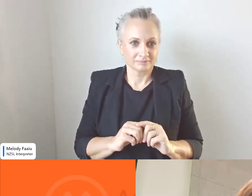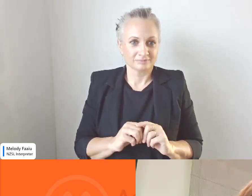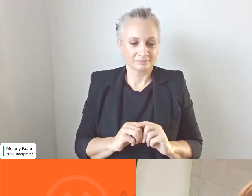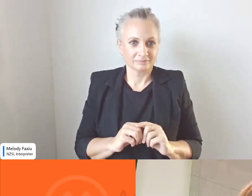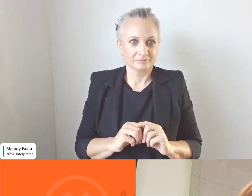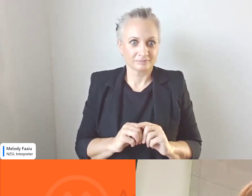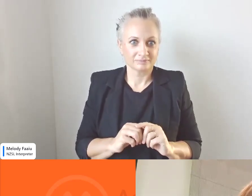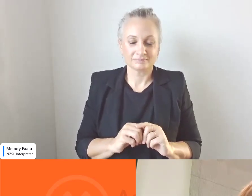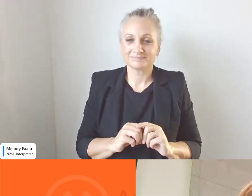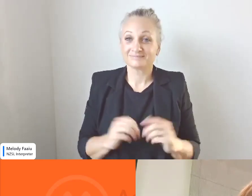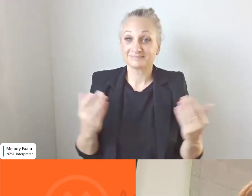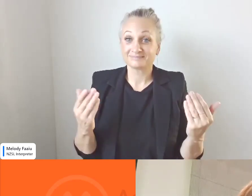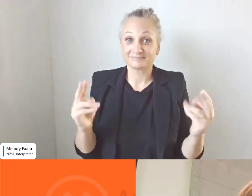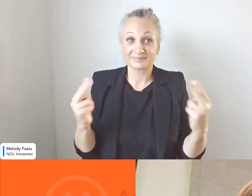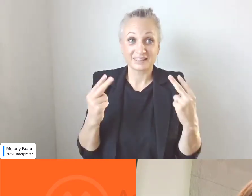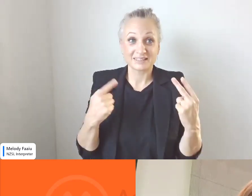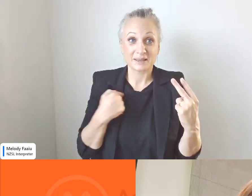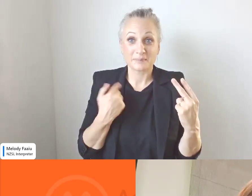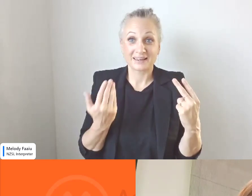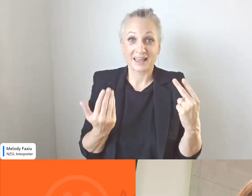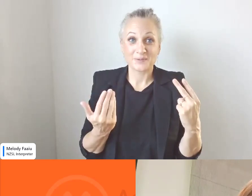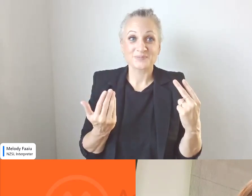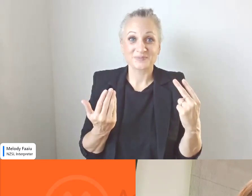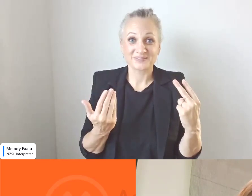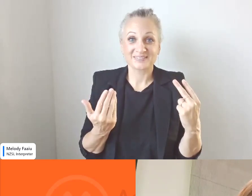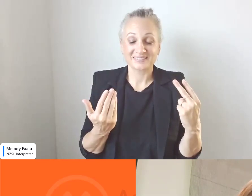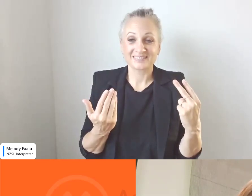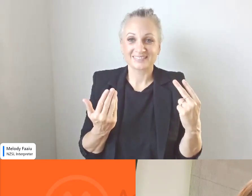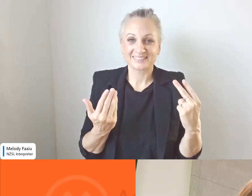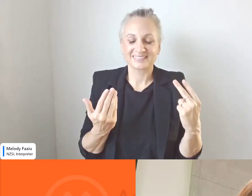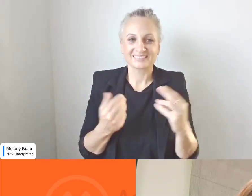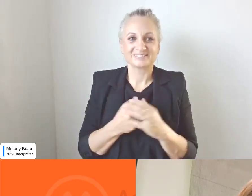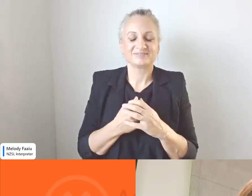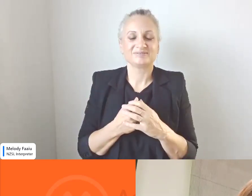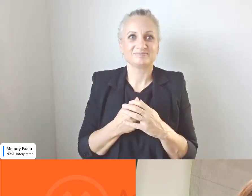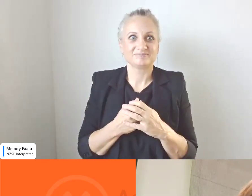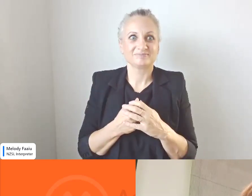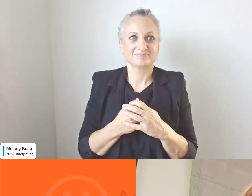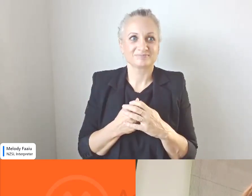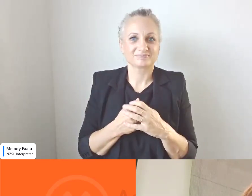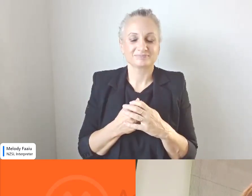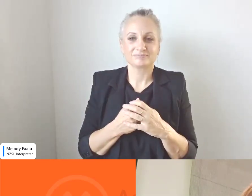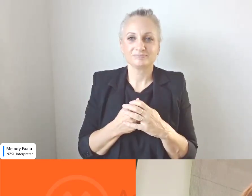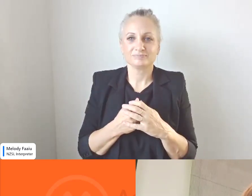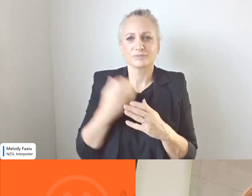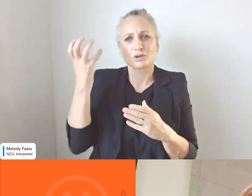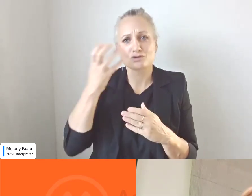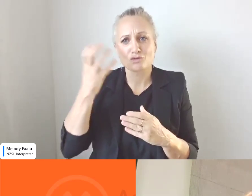Okay, have you got me now? Yes, we have you now. Then spotlight you. I'll put my video on. Sorry, team.